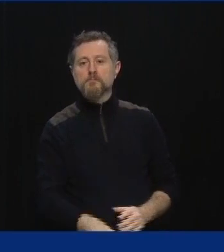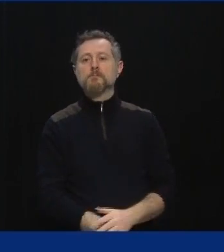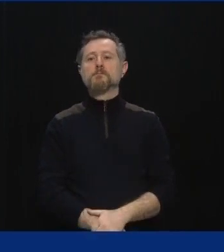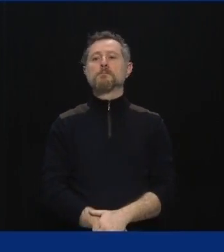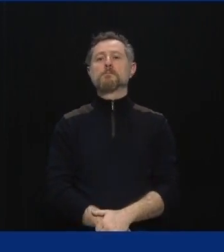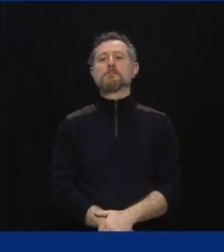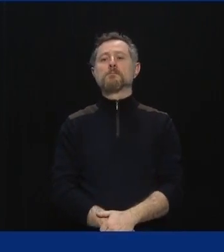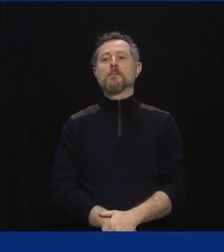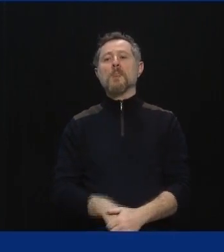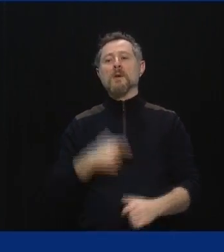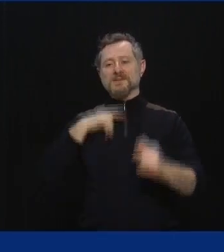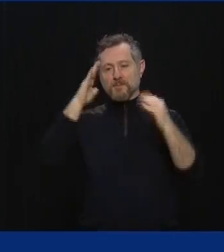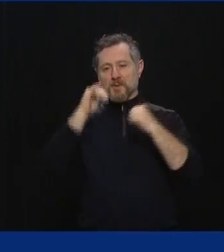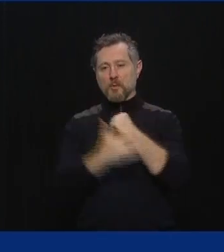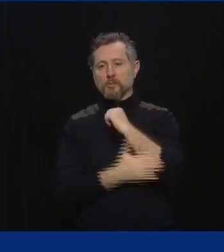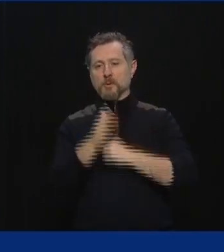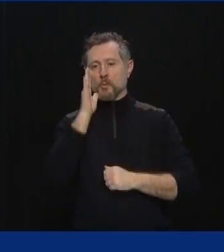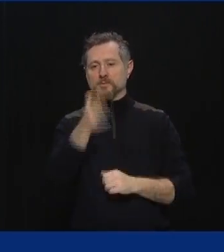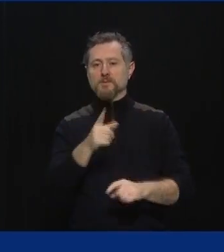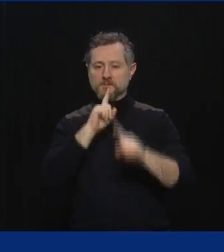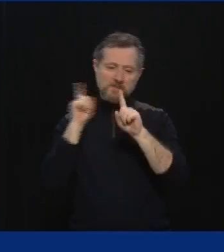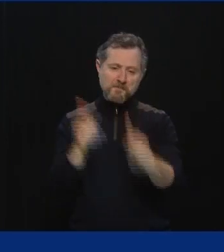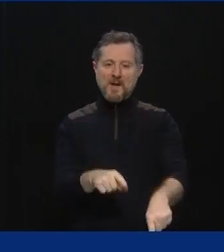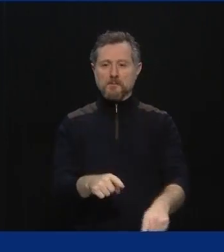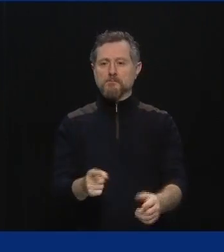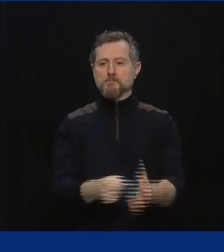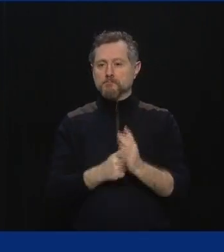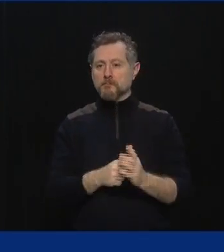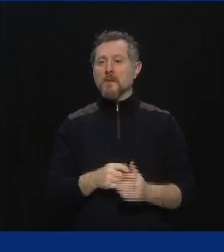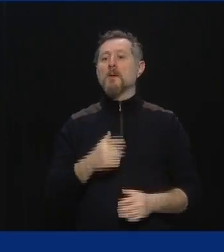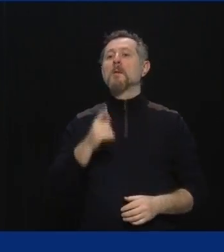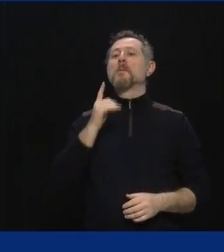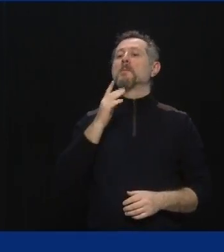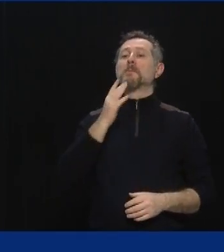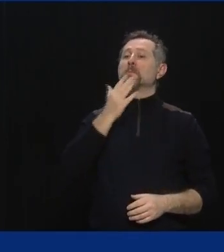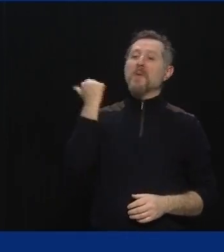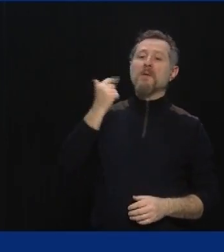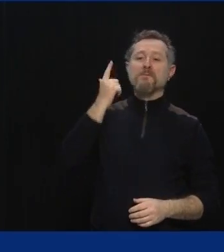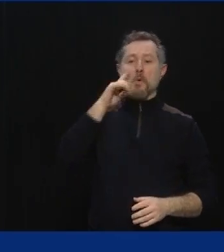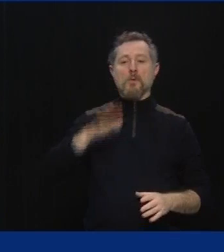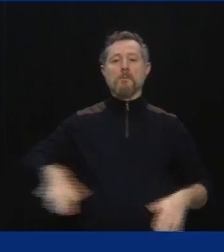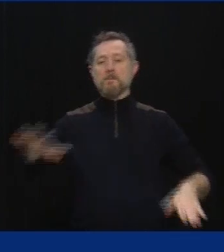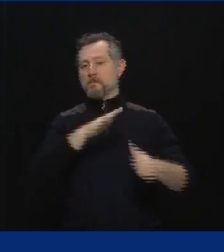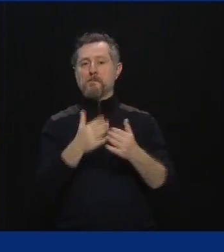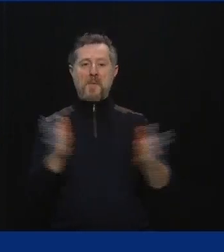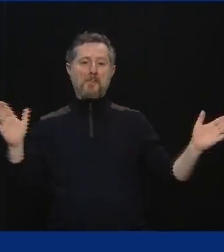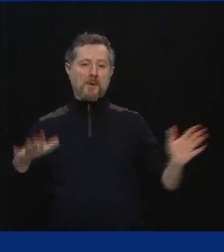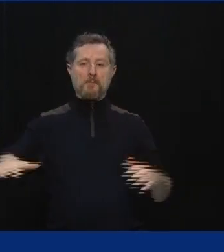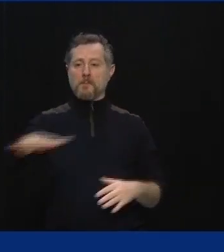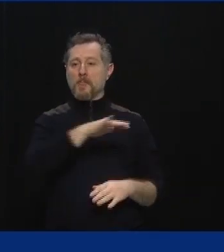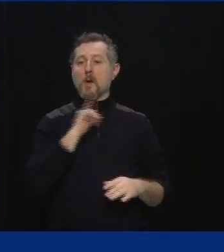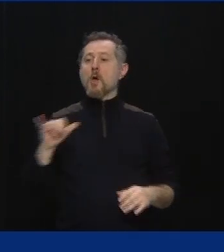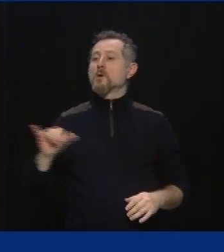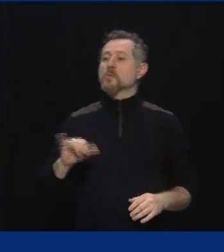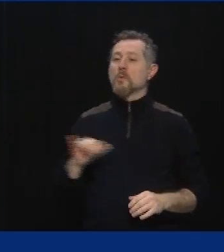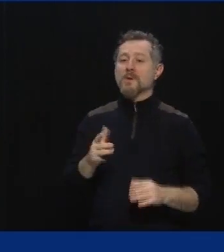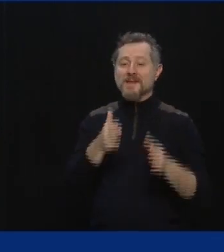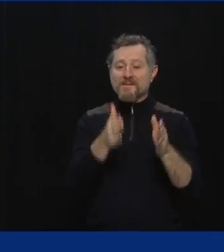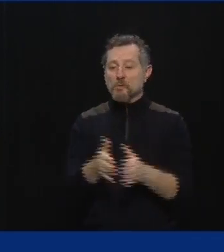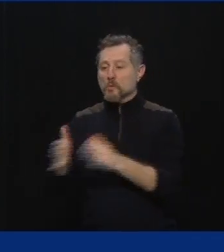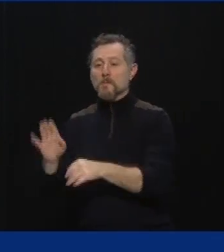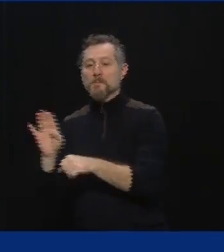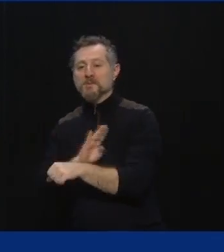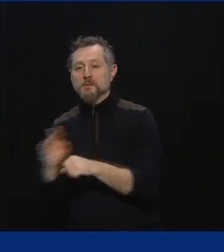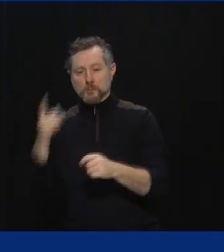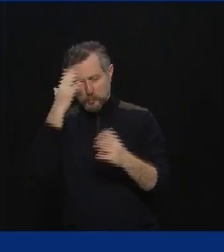the... We expect that they will. We hope that they will. It's in the best interest of public health. But also comes down to individual businesses doing the right thing as well. So